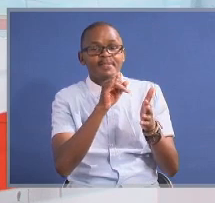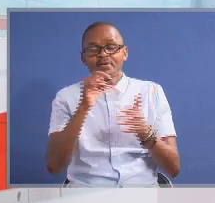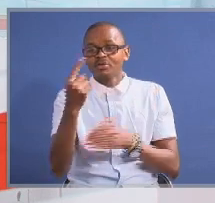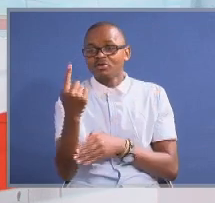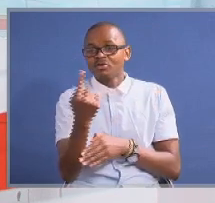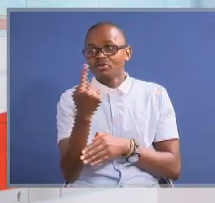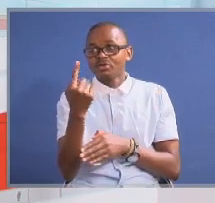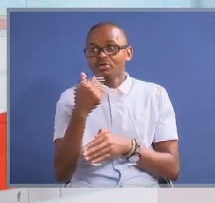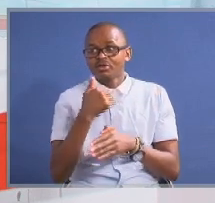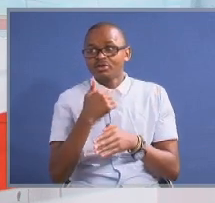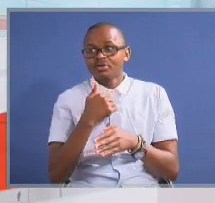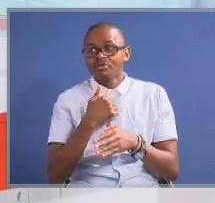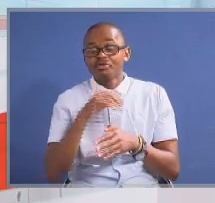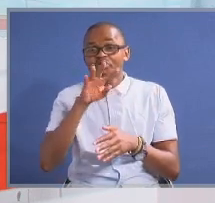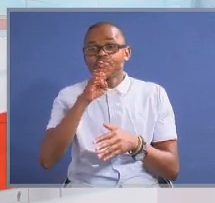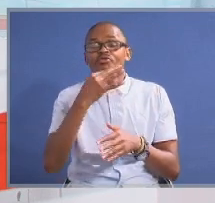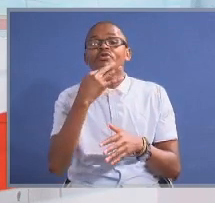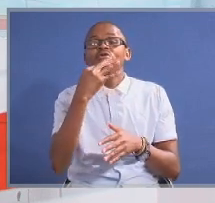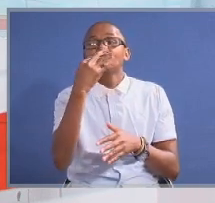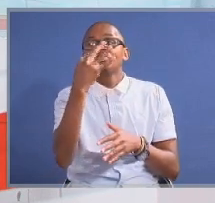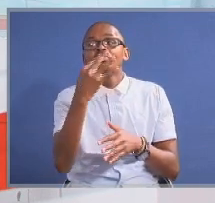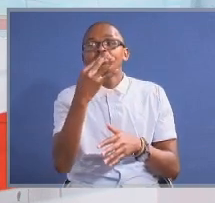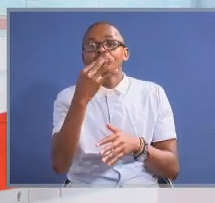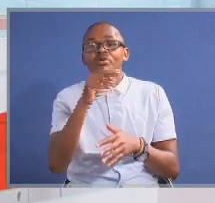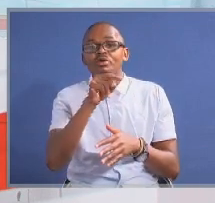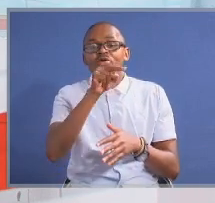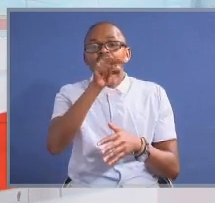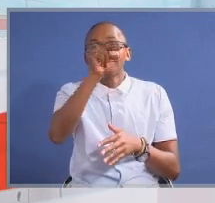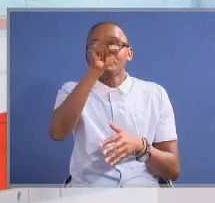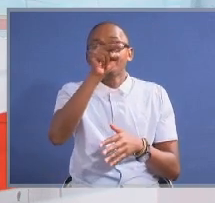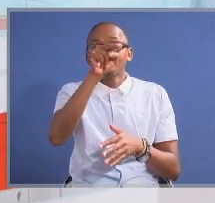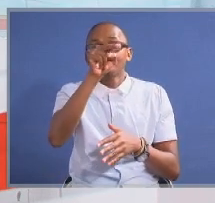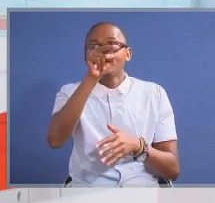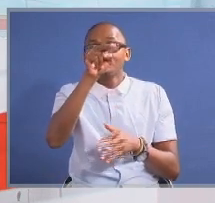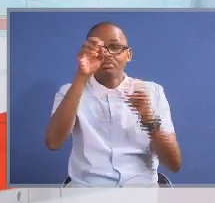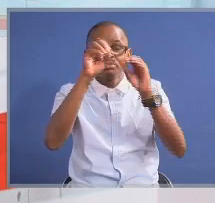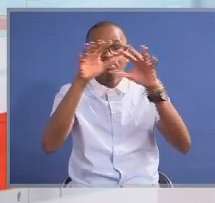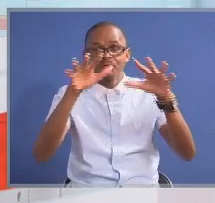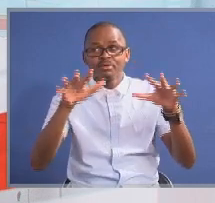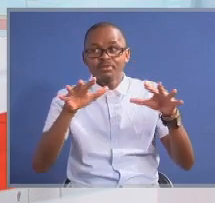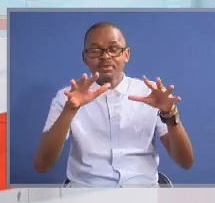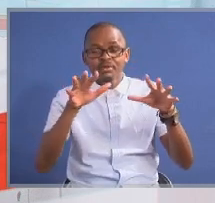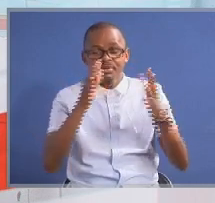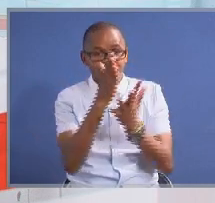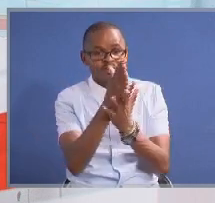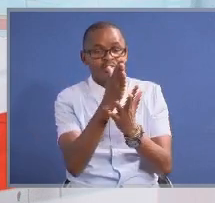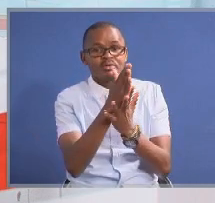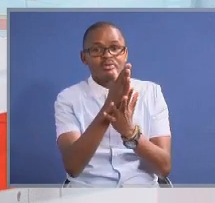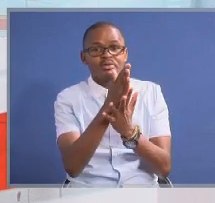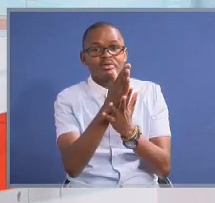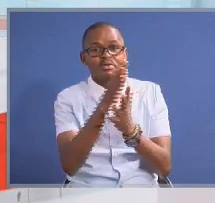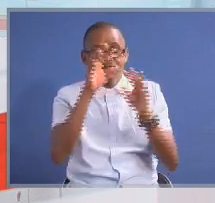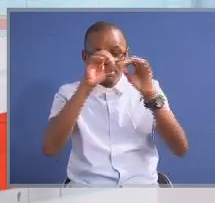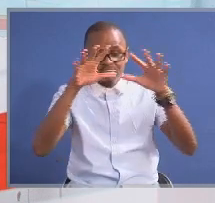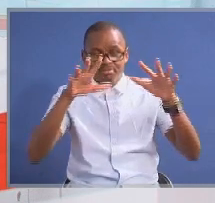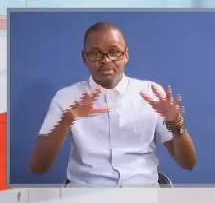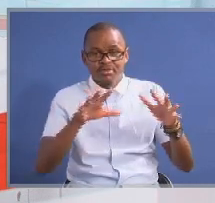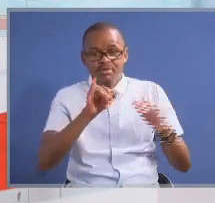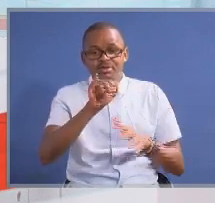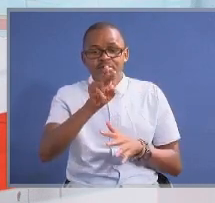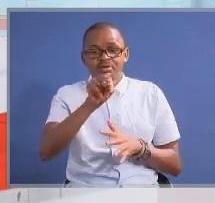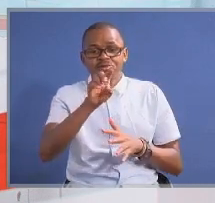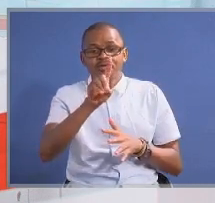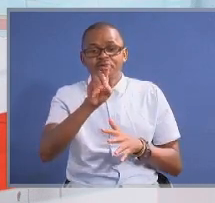only 400 miles north of Darwin, Australia. So it's located between Australia and